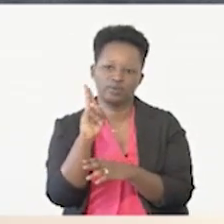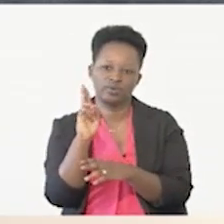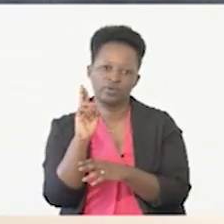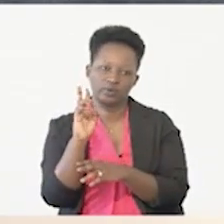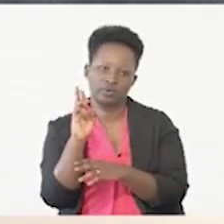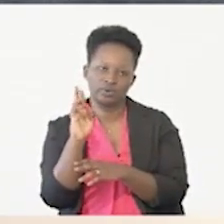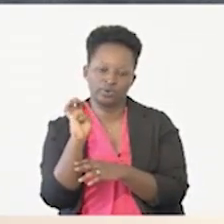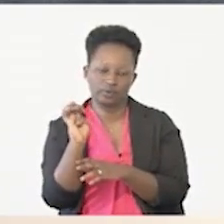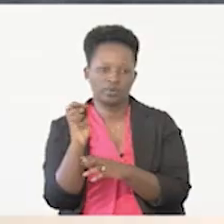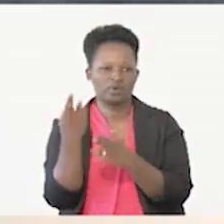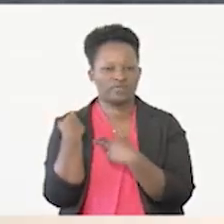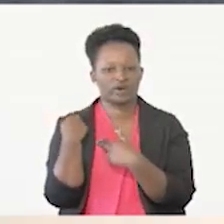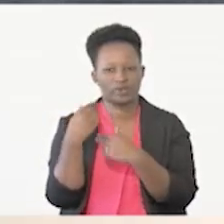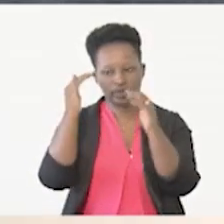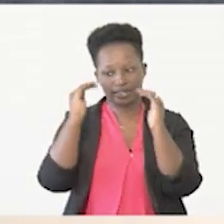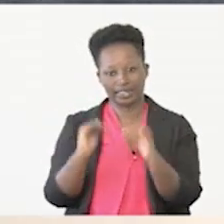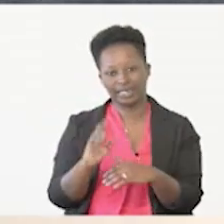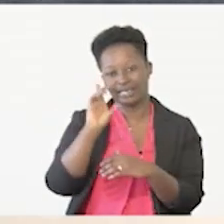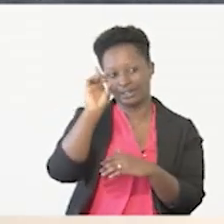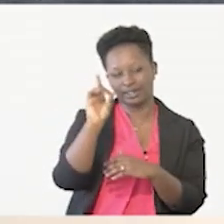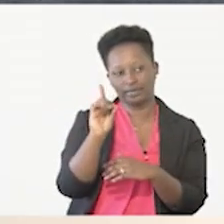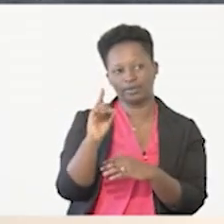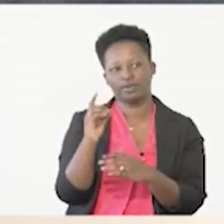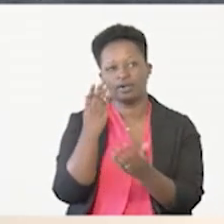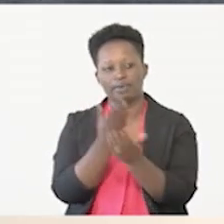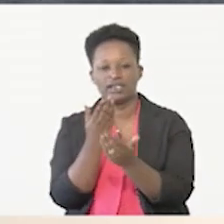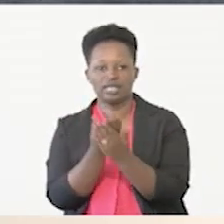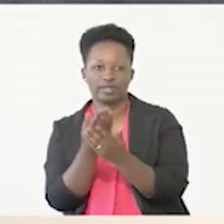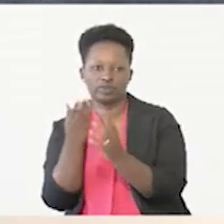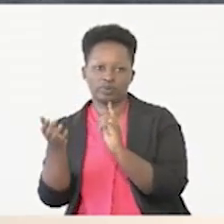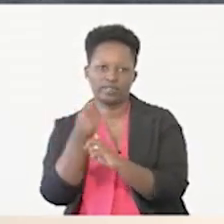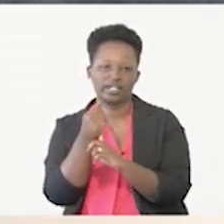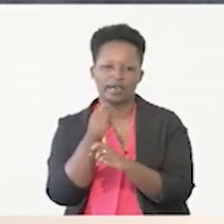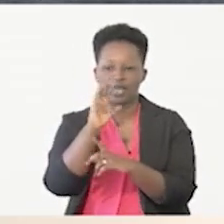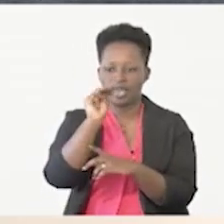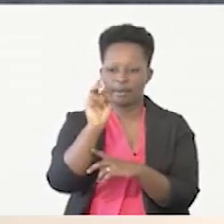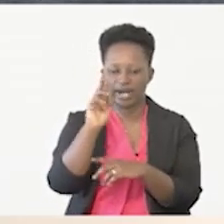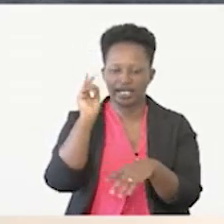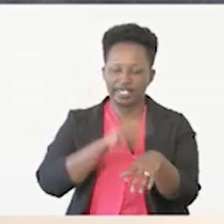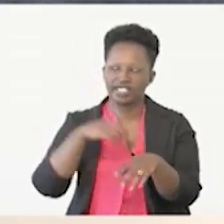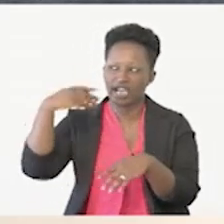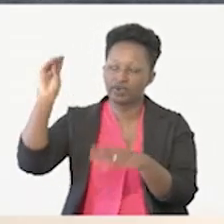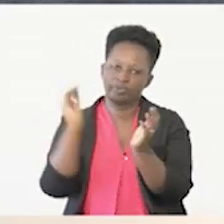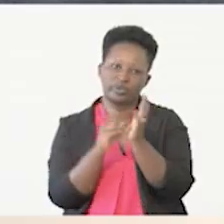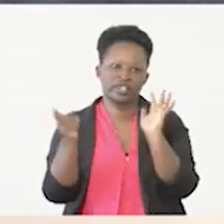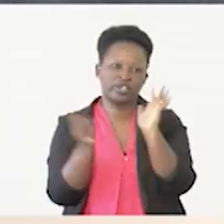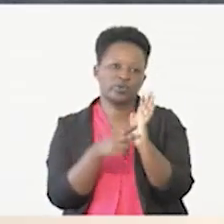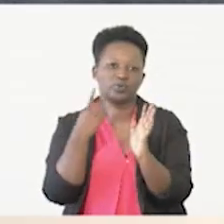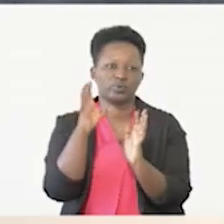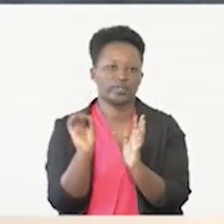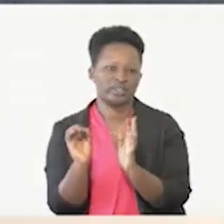get part D? They want us to get the marginal revenue when output is 20. So when output is